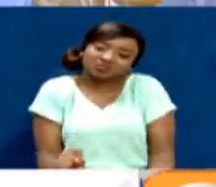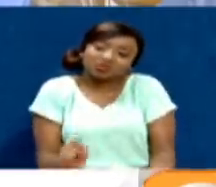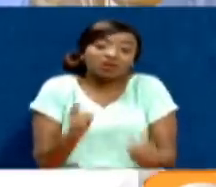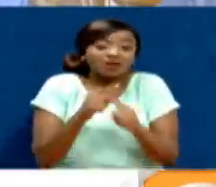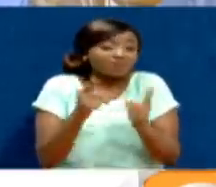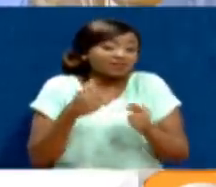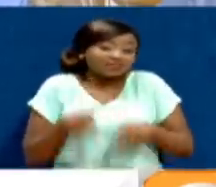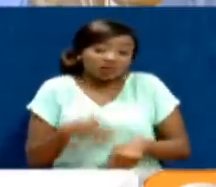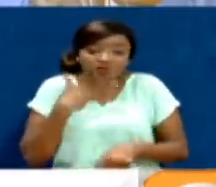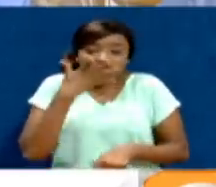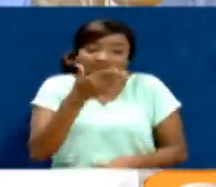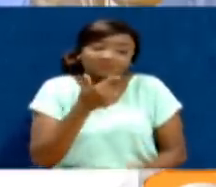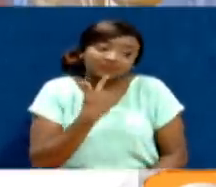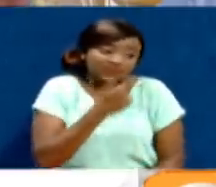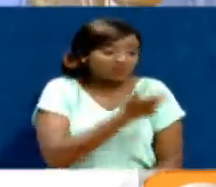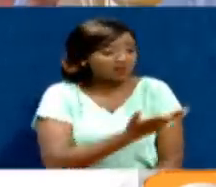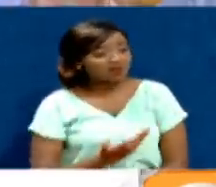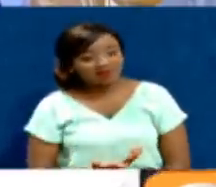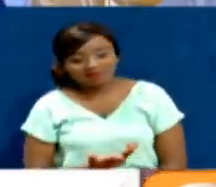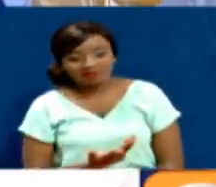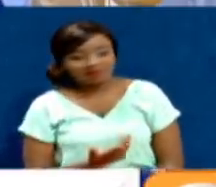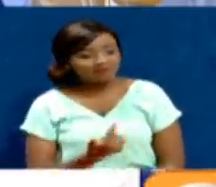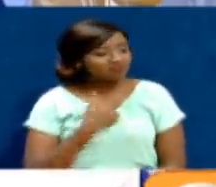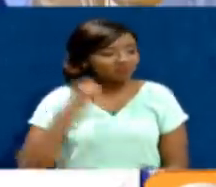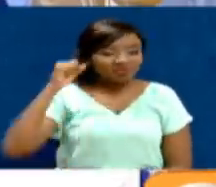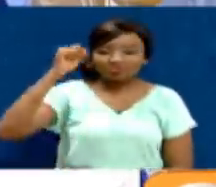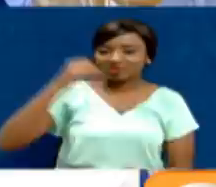siasa, but there was a problem in this entire